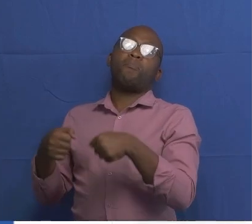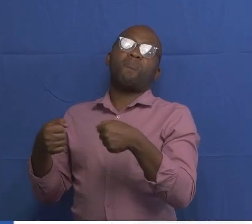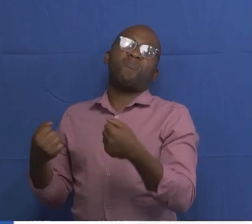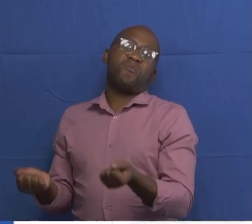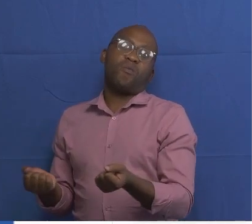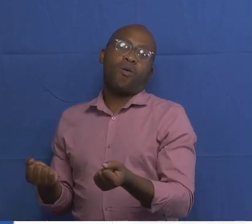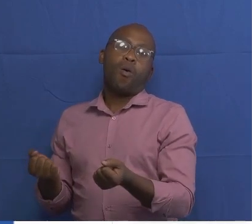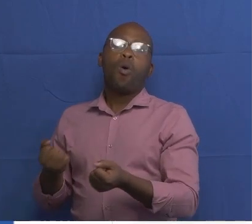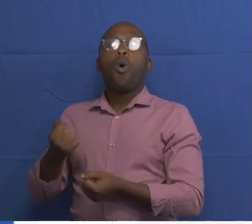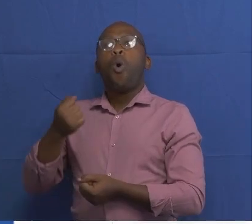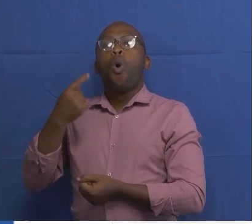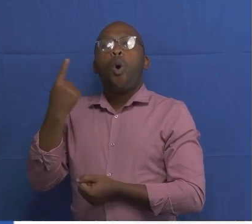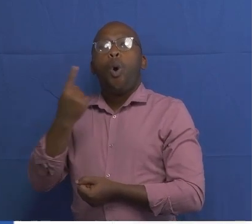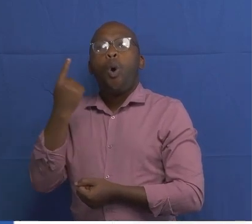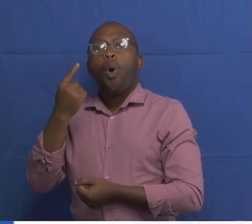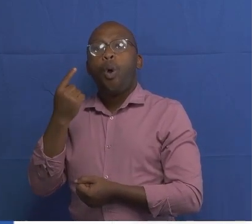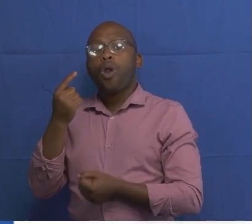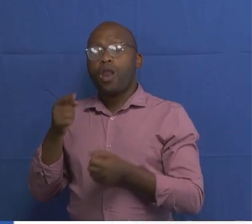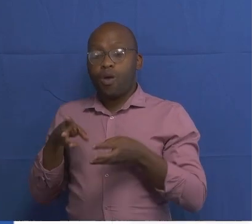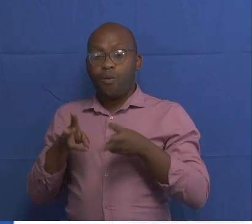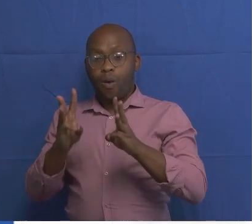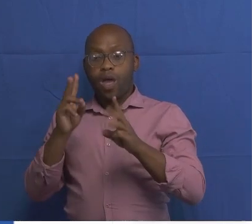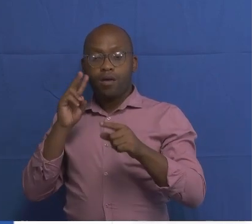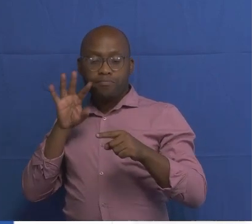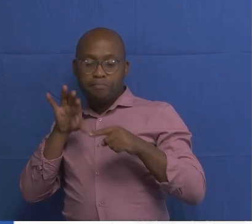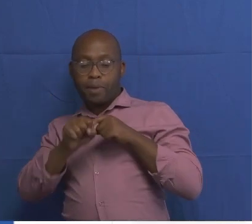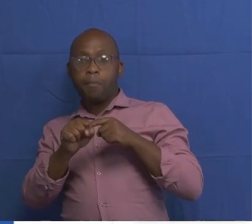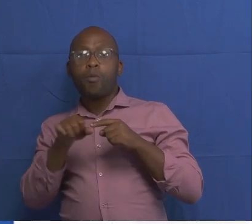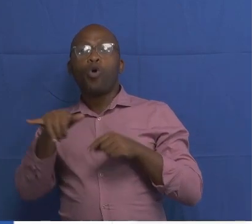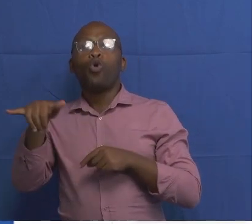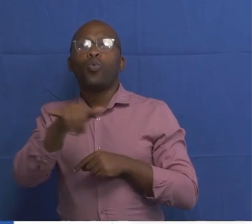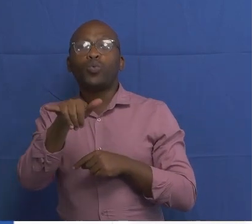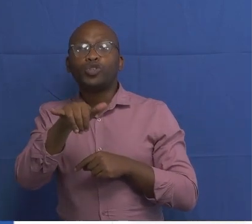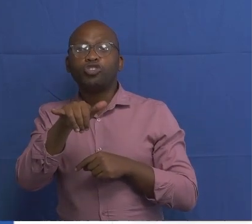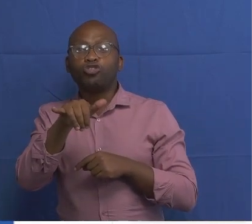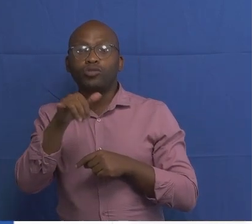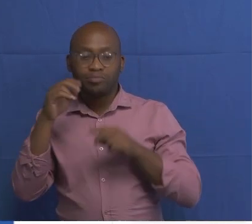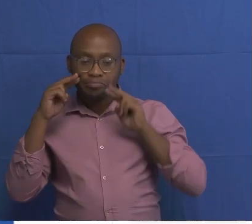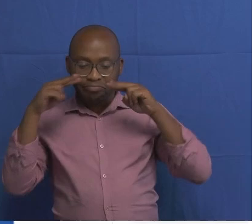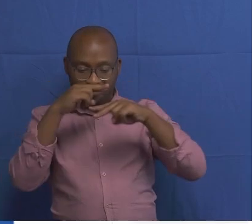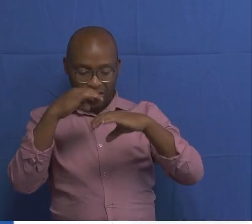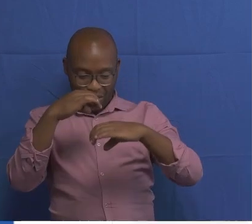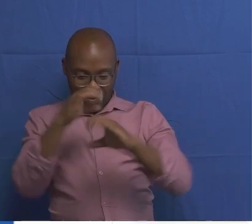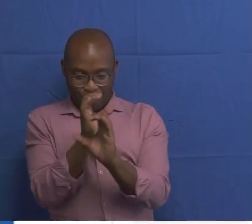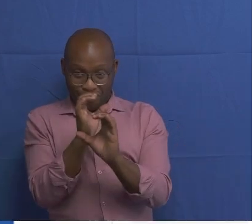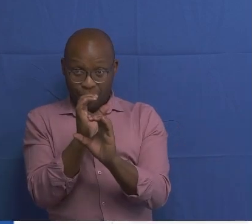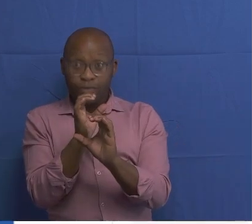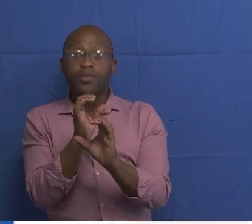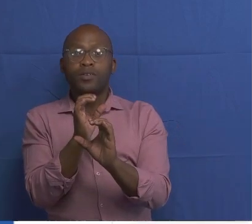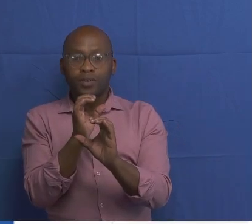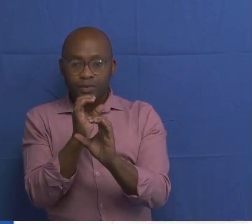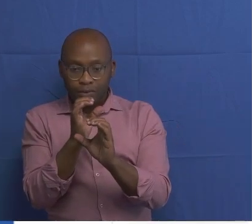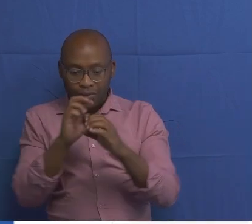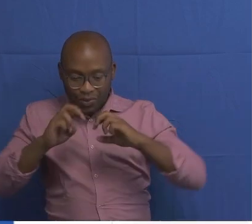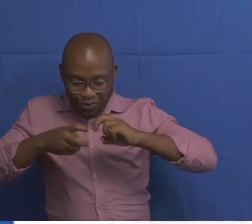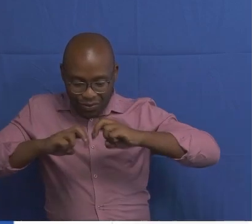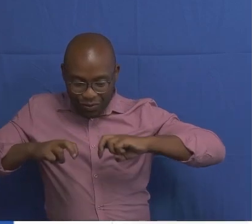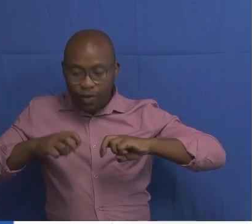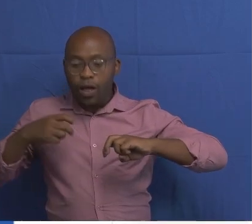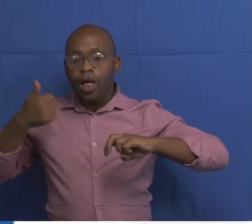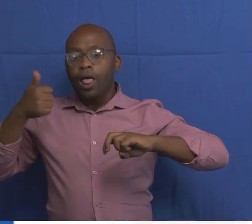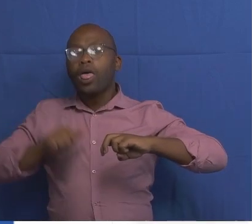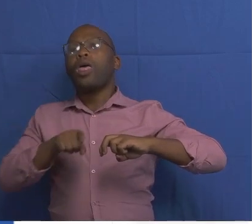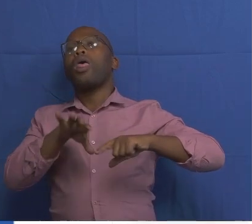when it is in the homozygous condition. Now, from the example above, we have seen that if you have got